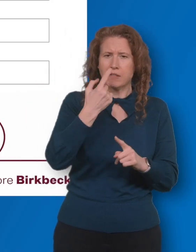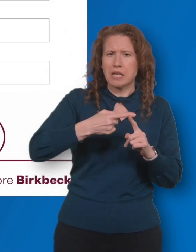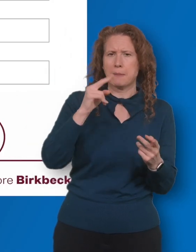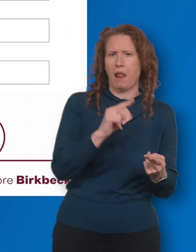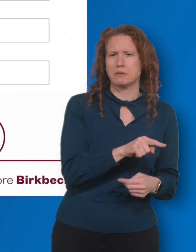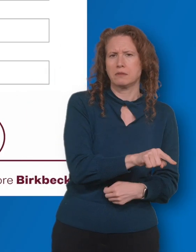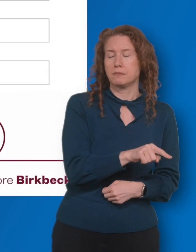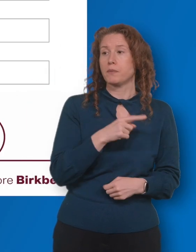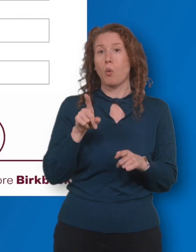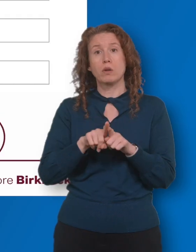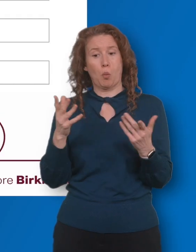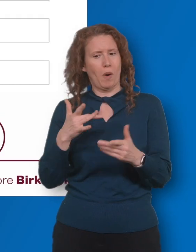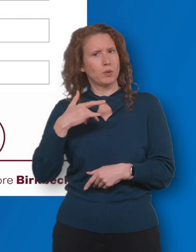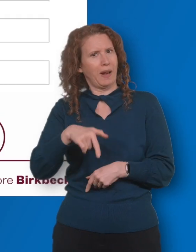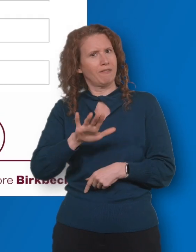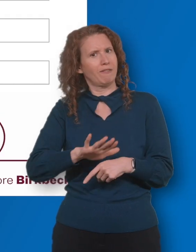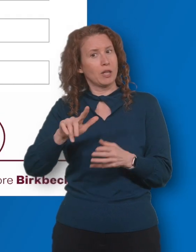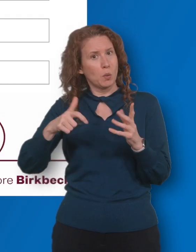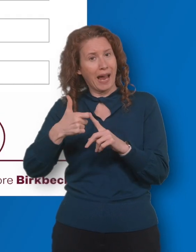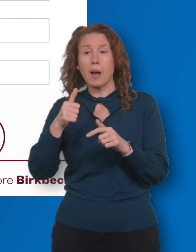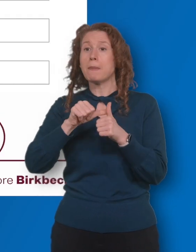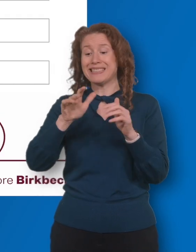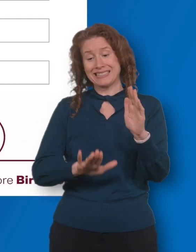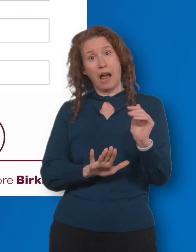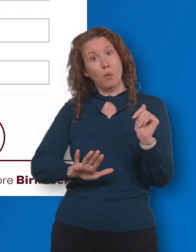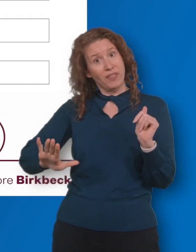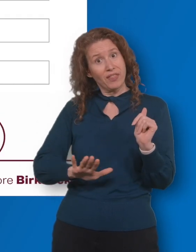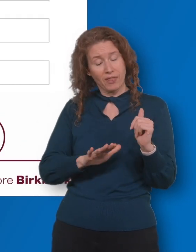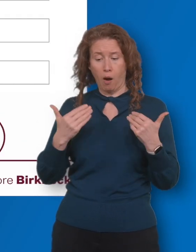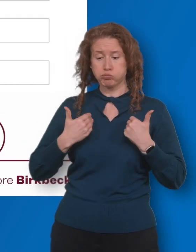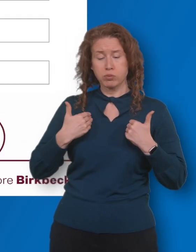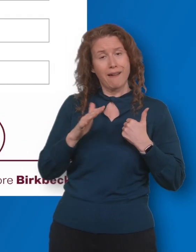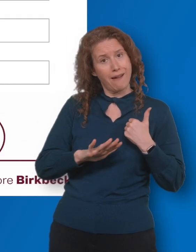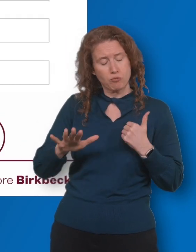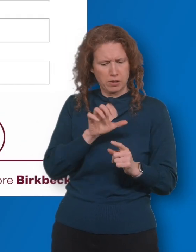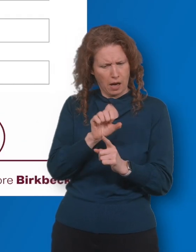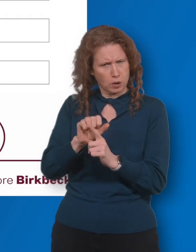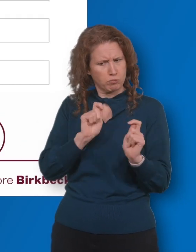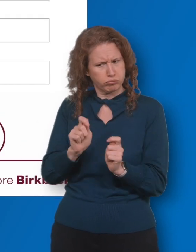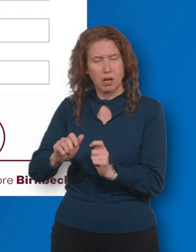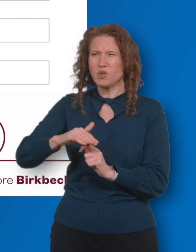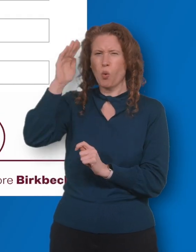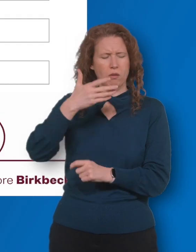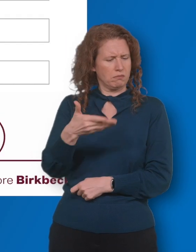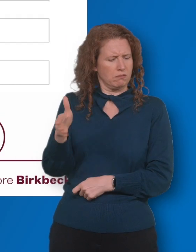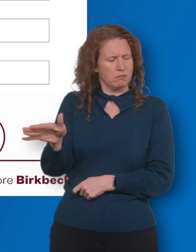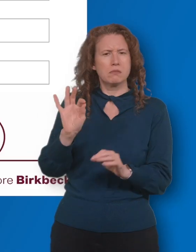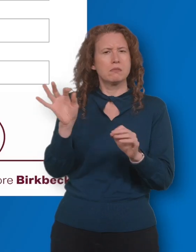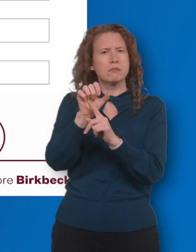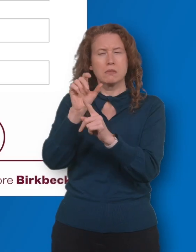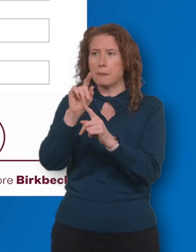the UK. So much better in the south, in more affluent areas, much worse in the north, where there are more